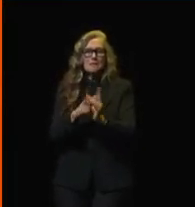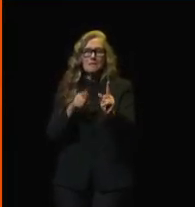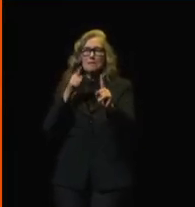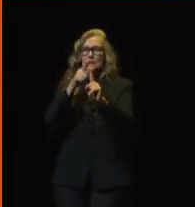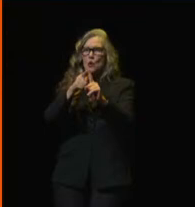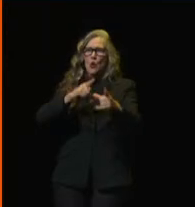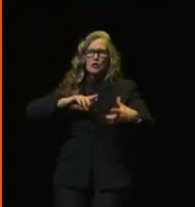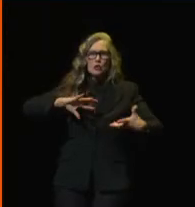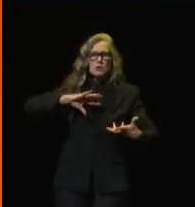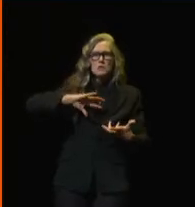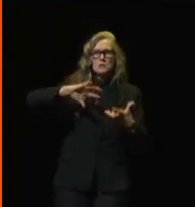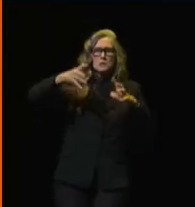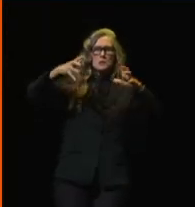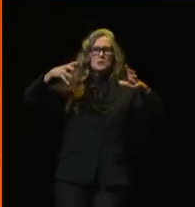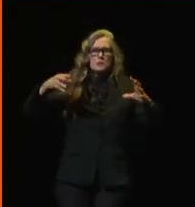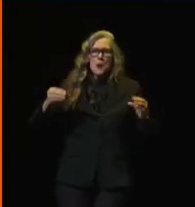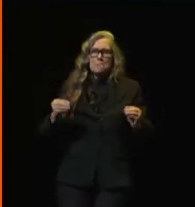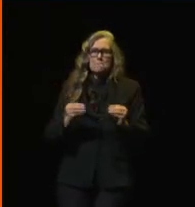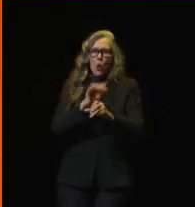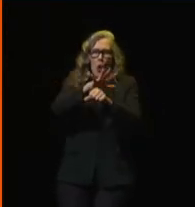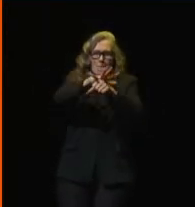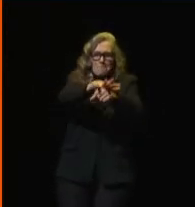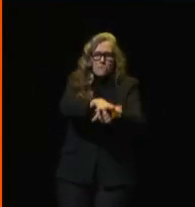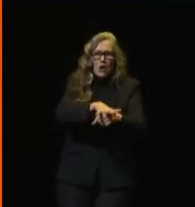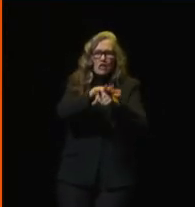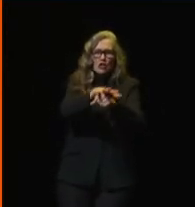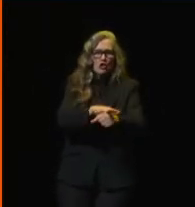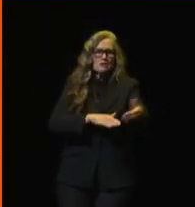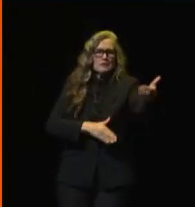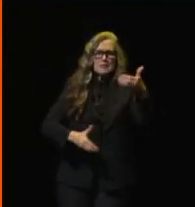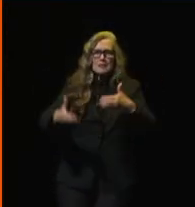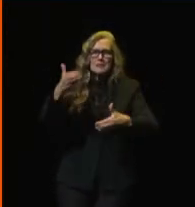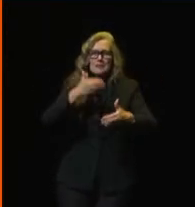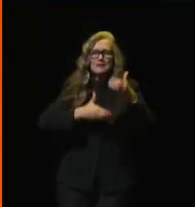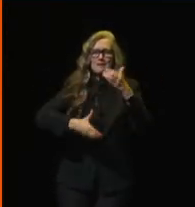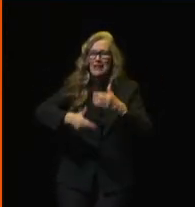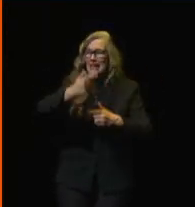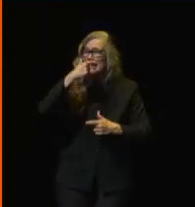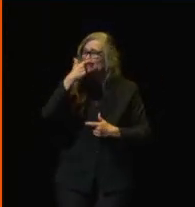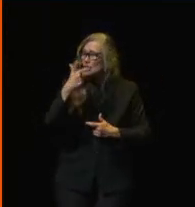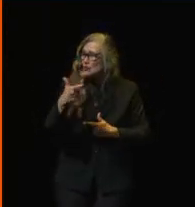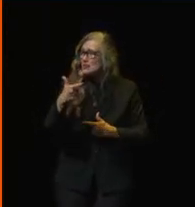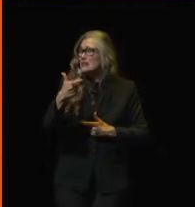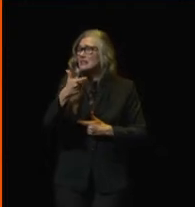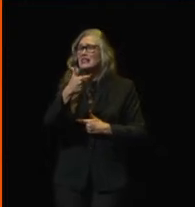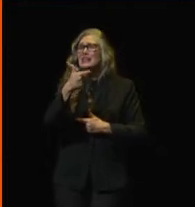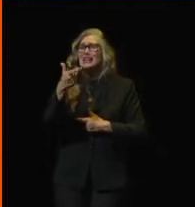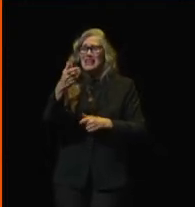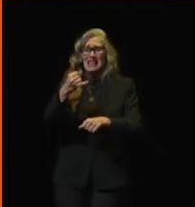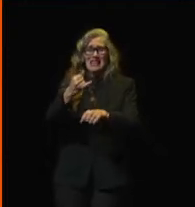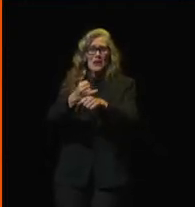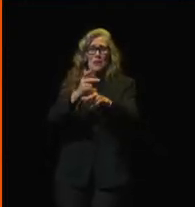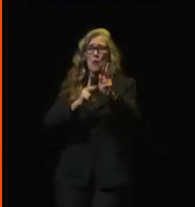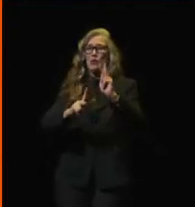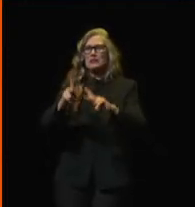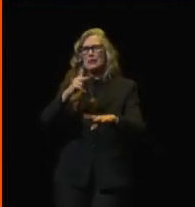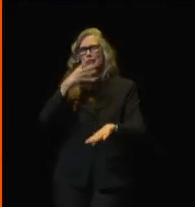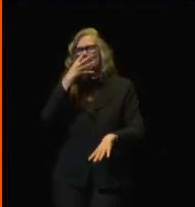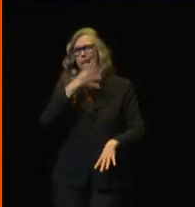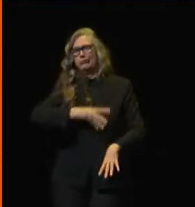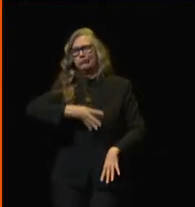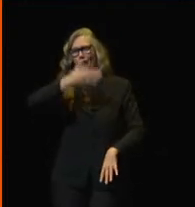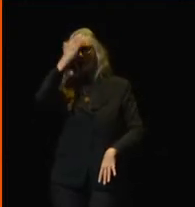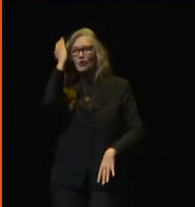up attention and pressure and interest in an institution that most people had overlooked.